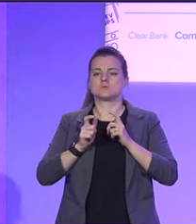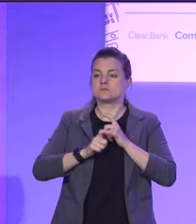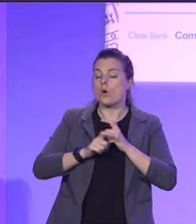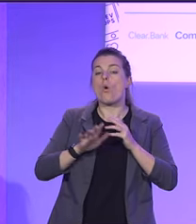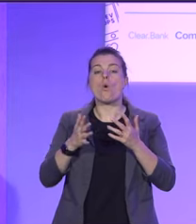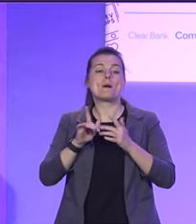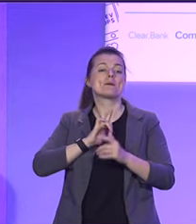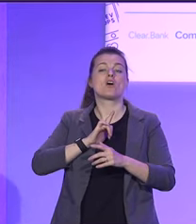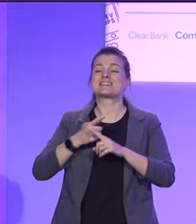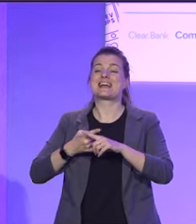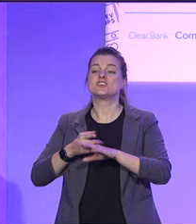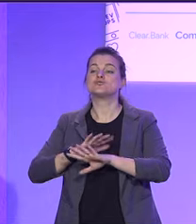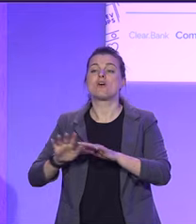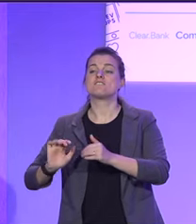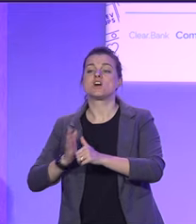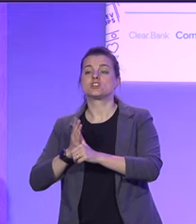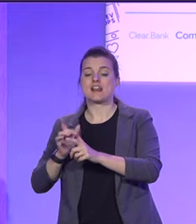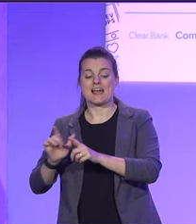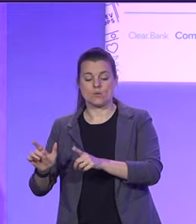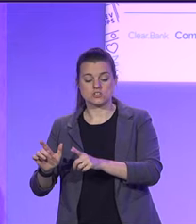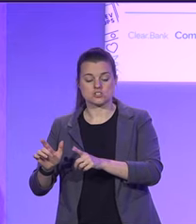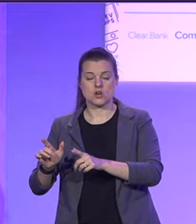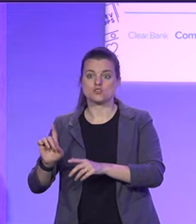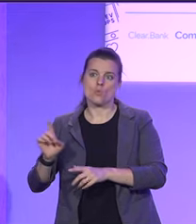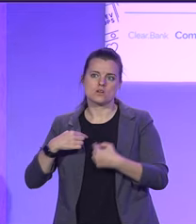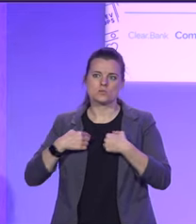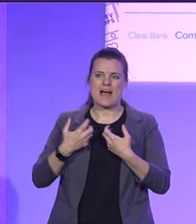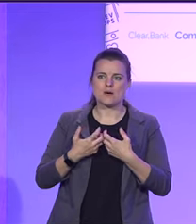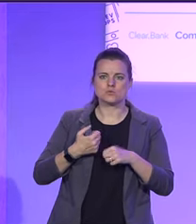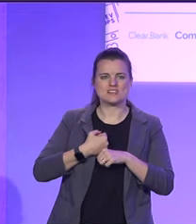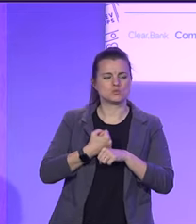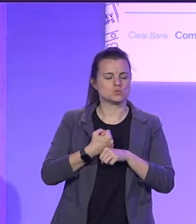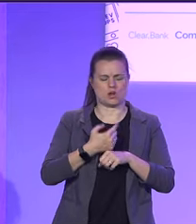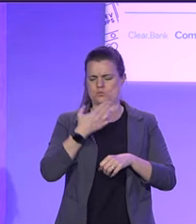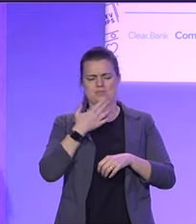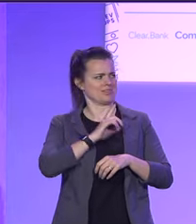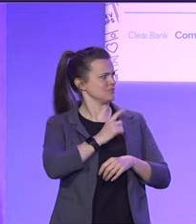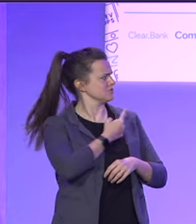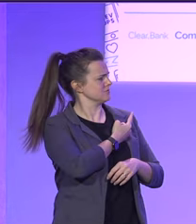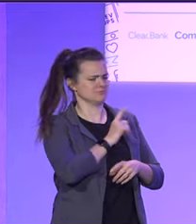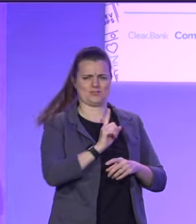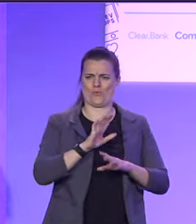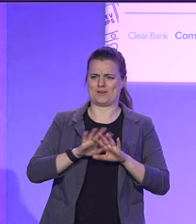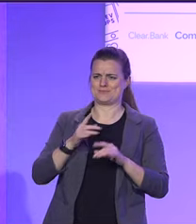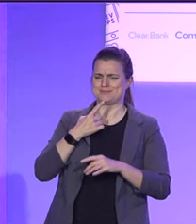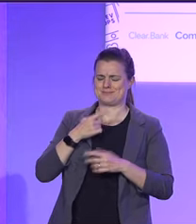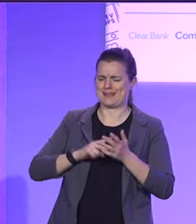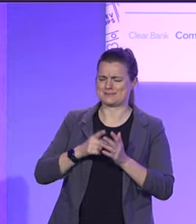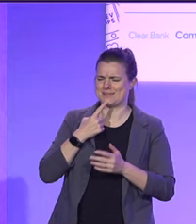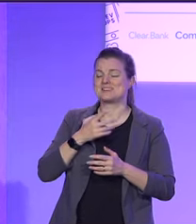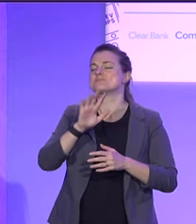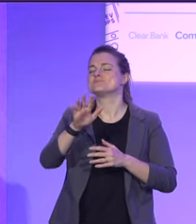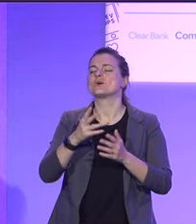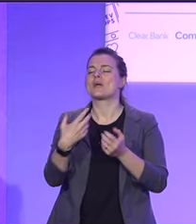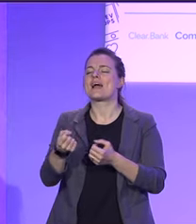do is, that's not what I was going to say. That's also scary. There are tools out there that can help you along the way. So if you haven't